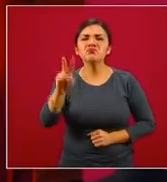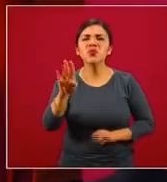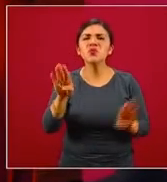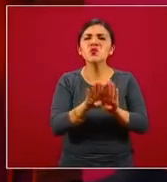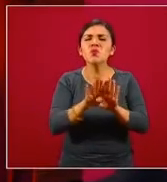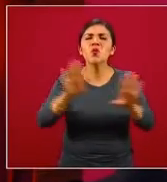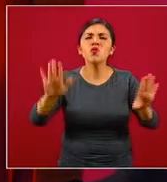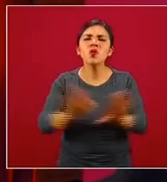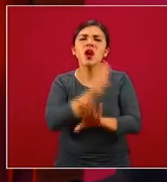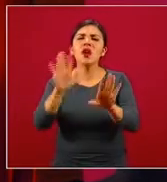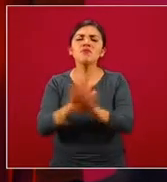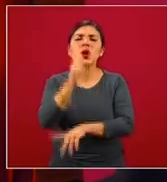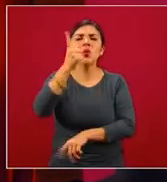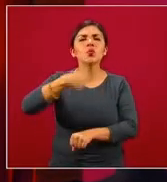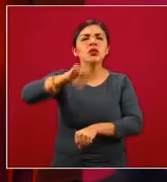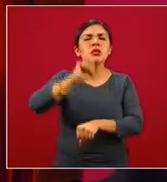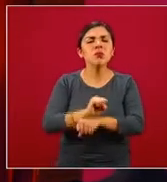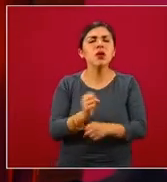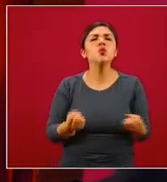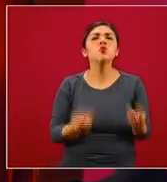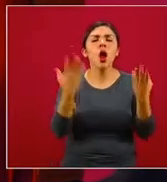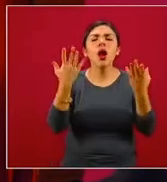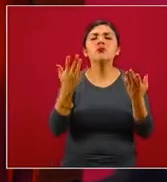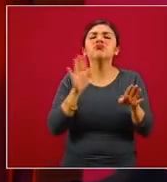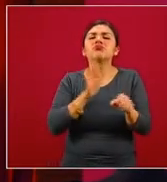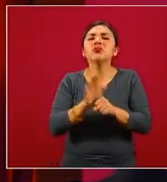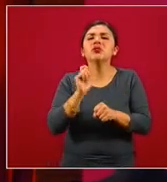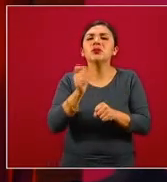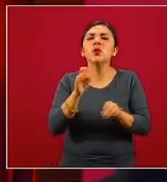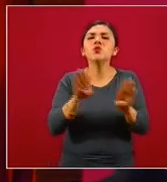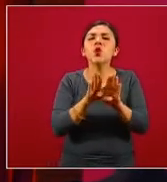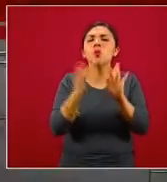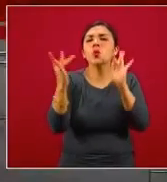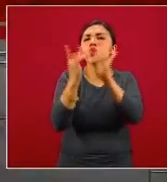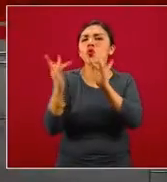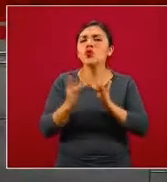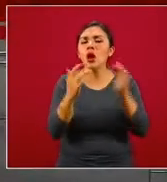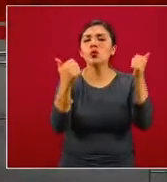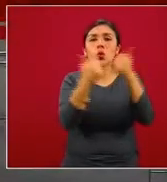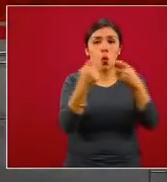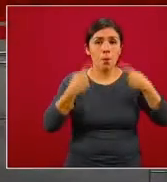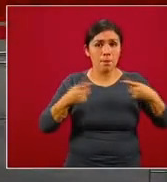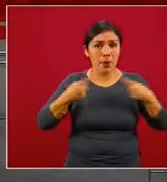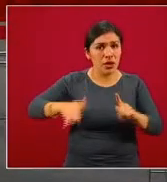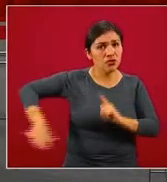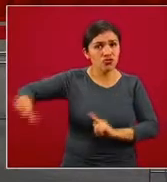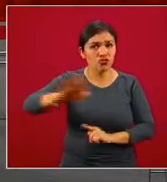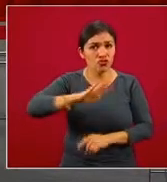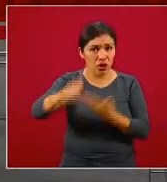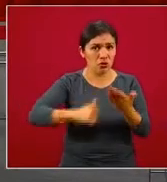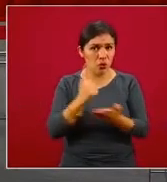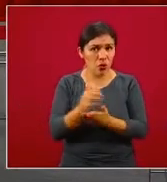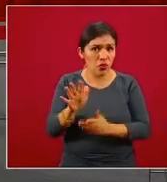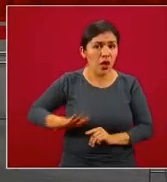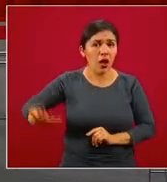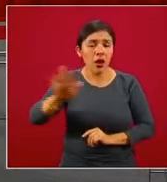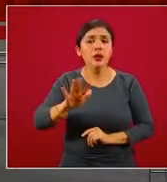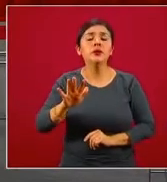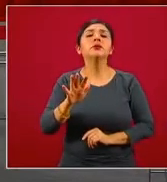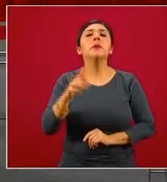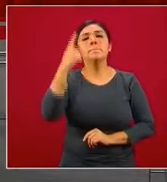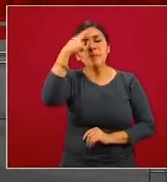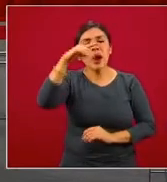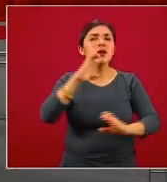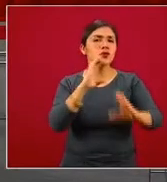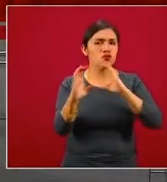the semanal weekly de las update for múltiples the herramientas que tenemos multiple de tools contacto that we con la have for ciudadanía outreach. para abrir estos canales de And